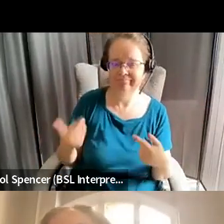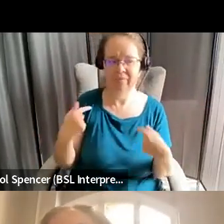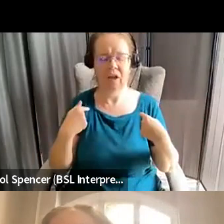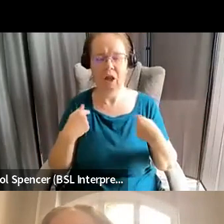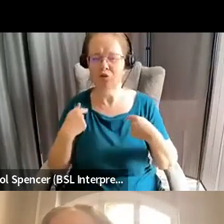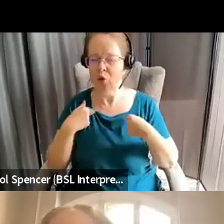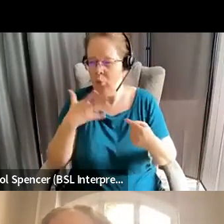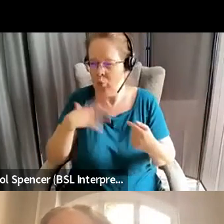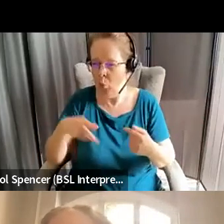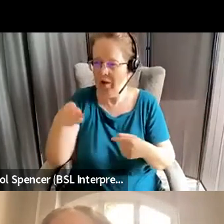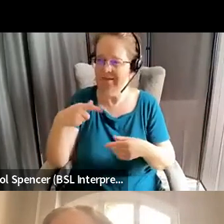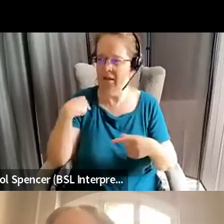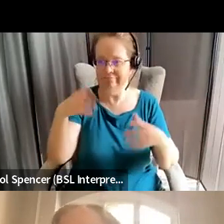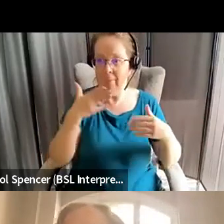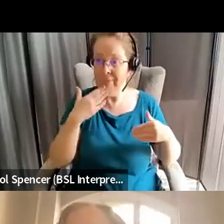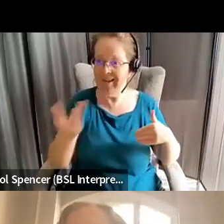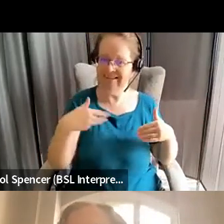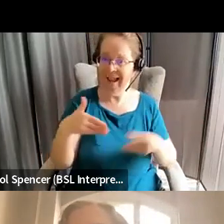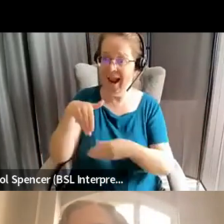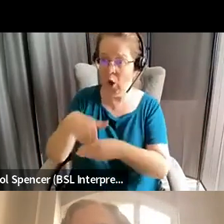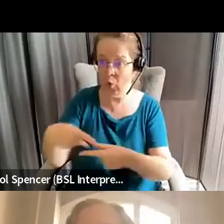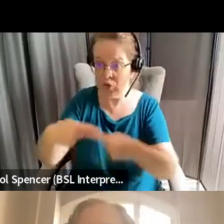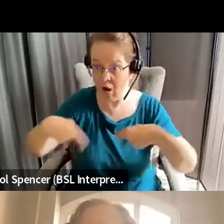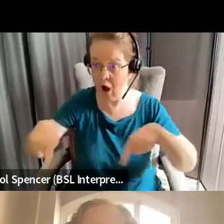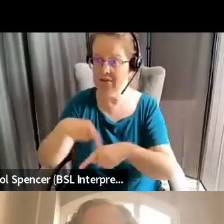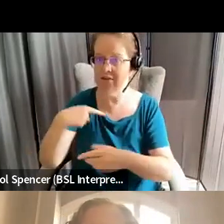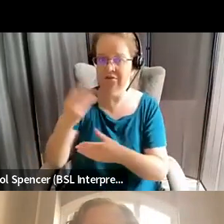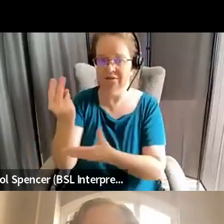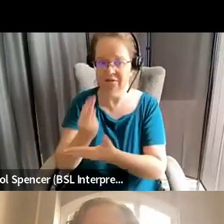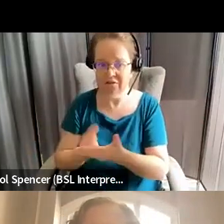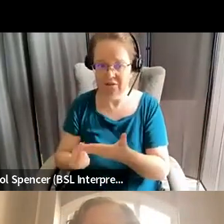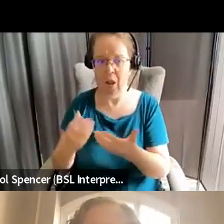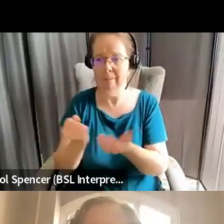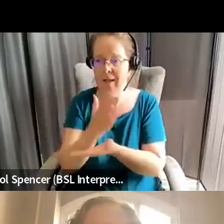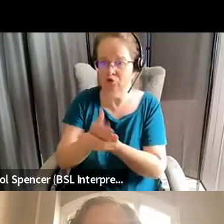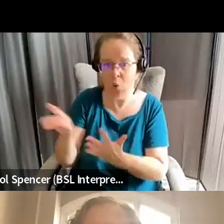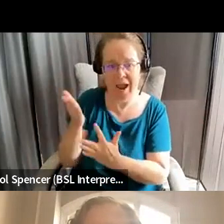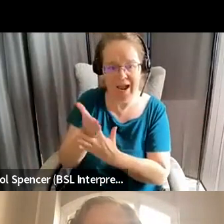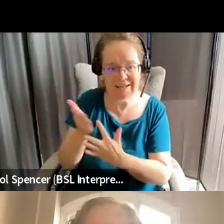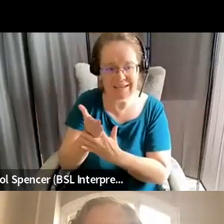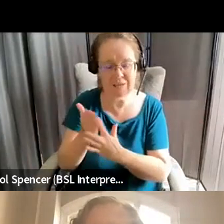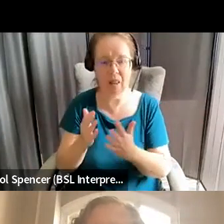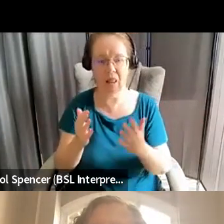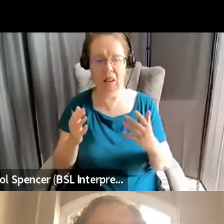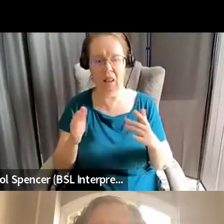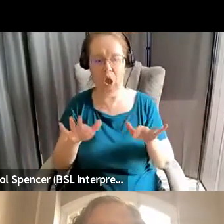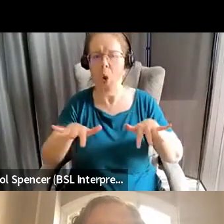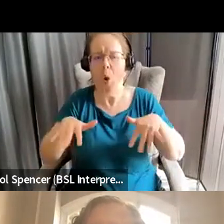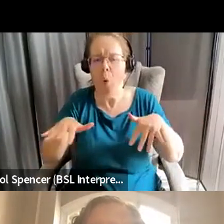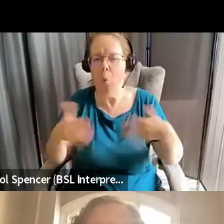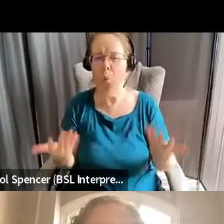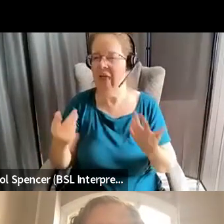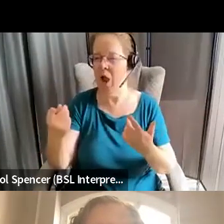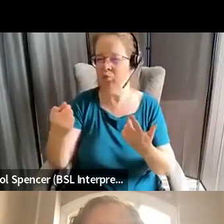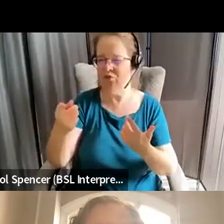to make sure that whatever is getting designed or made are genuinely accessible with our inputs, if that